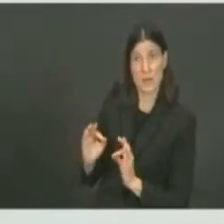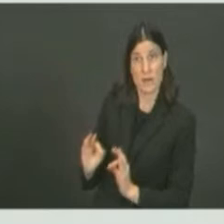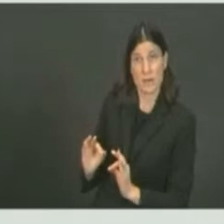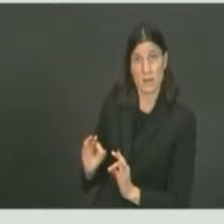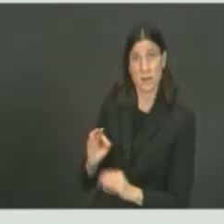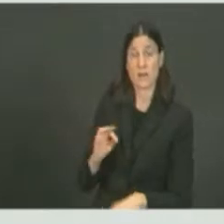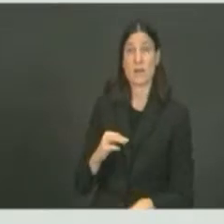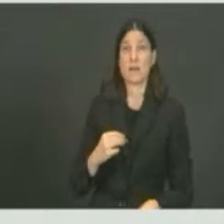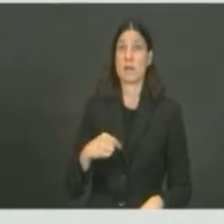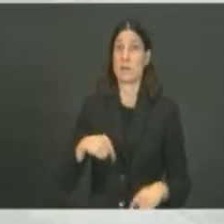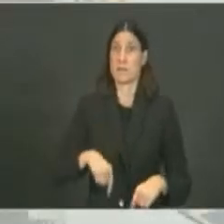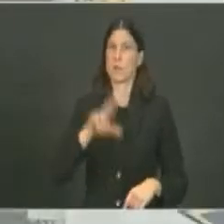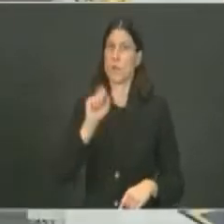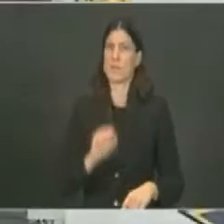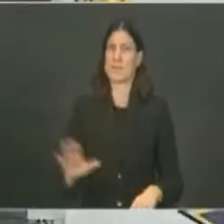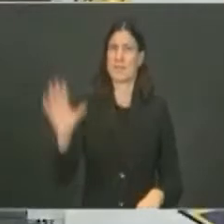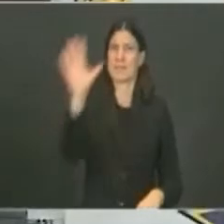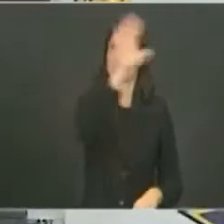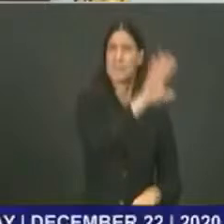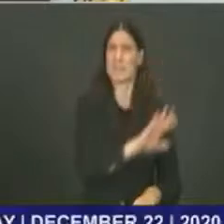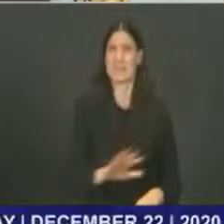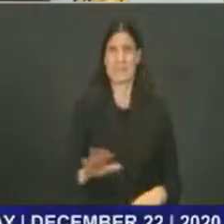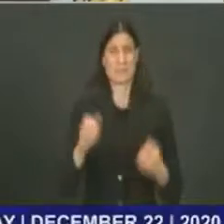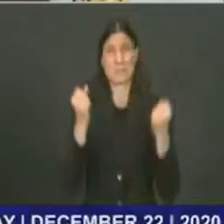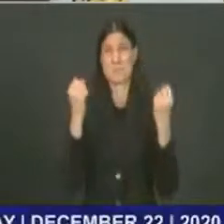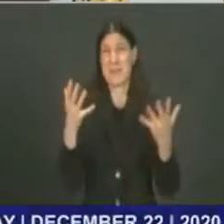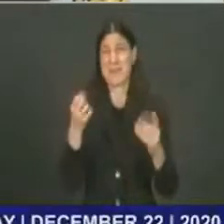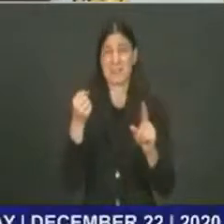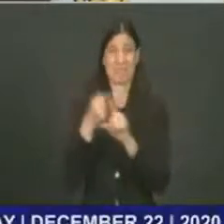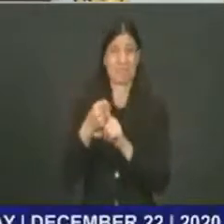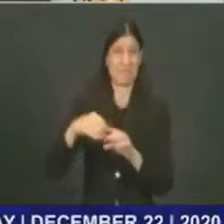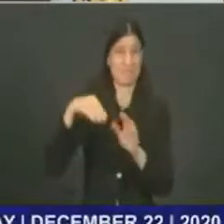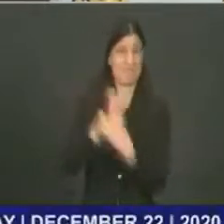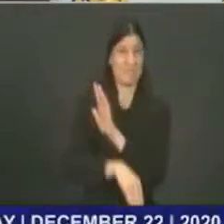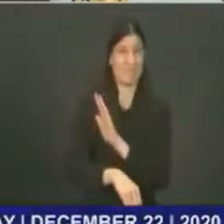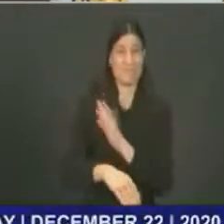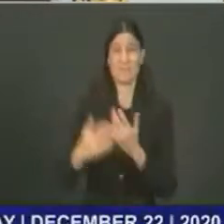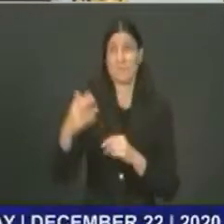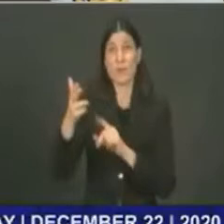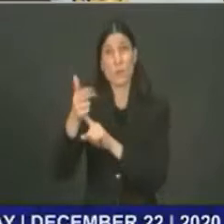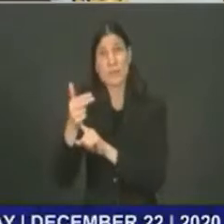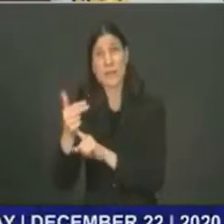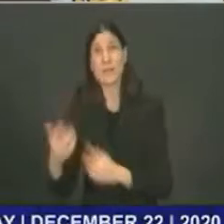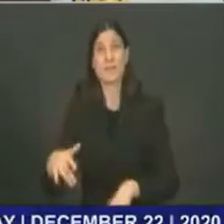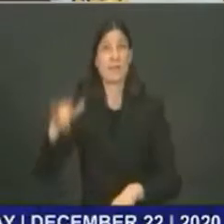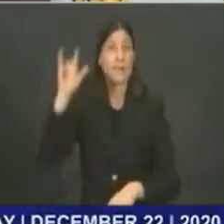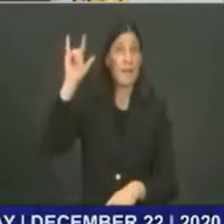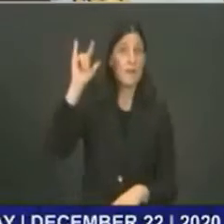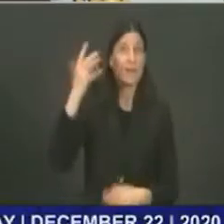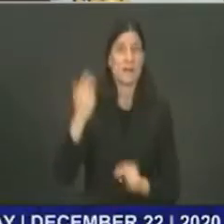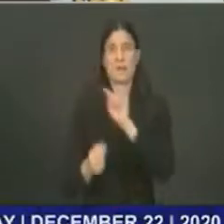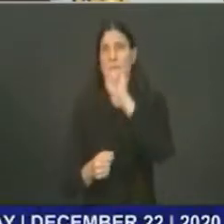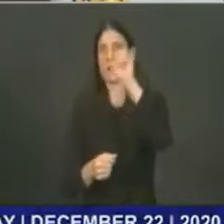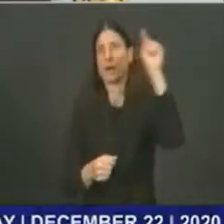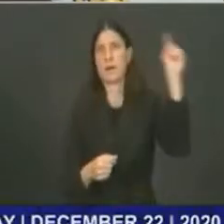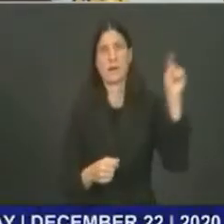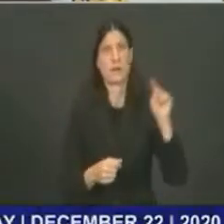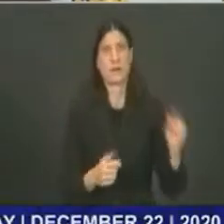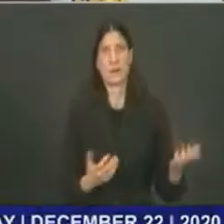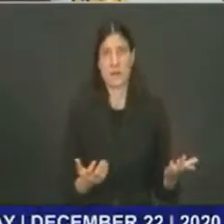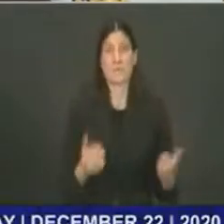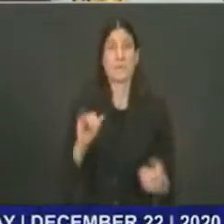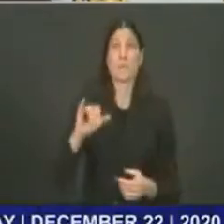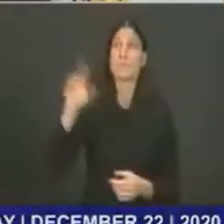airlines, hotels, and I do hope, I think some of this stimulus that we're about to get, we're going to be